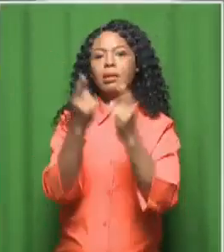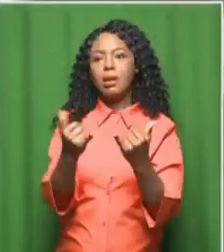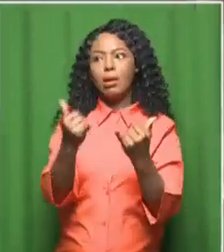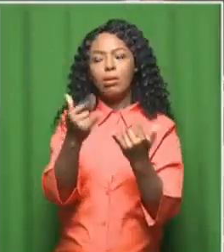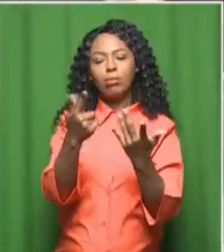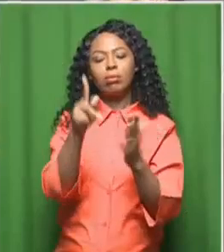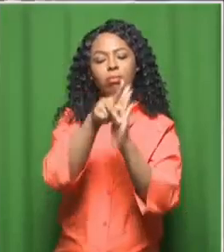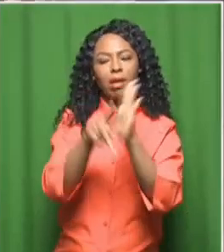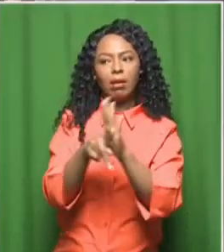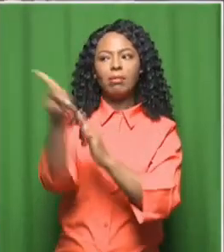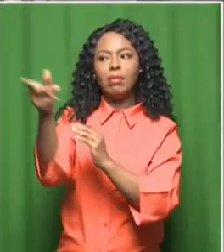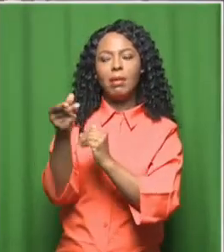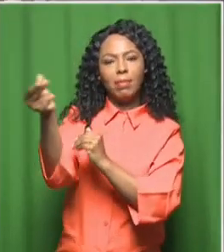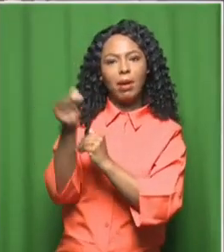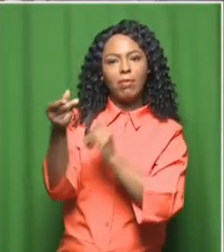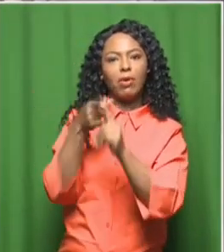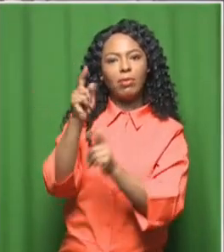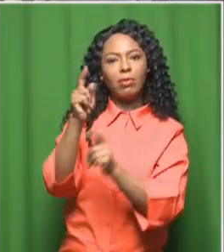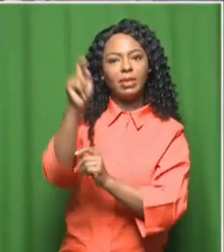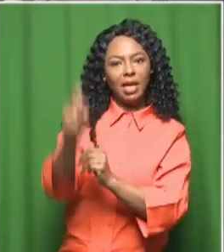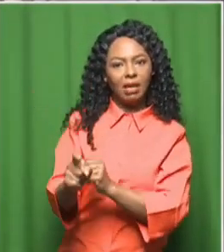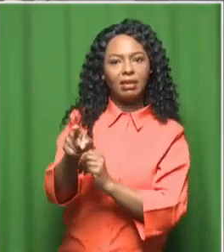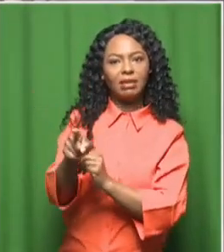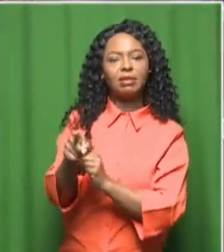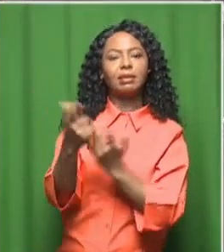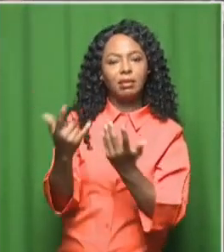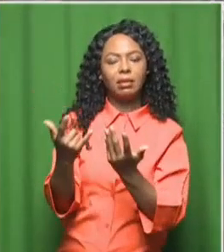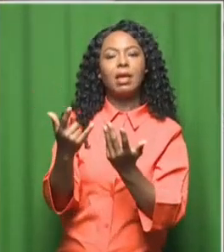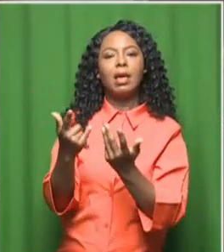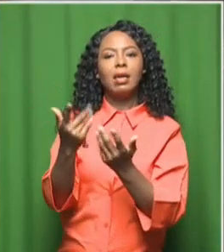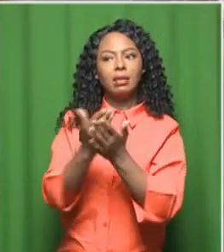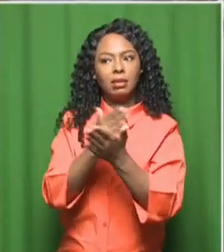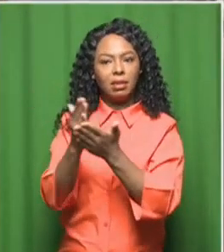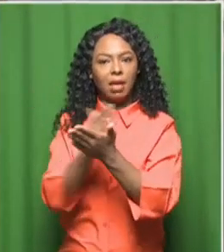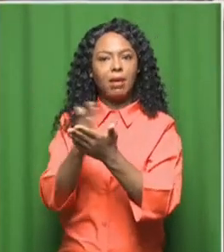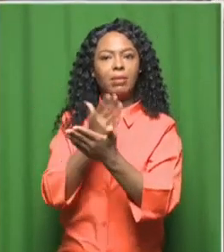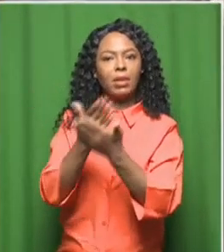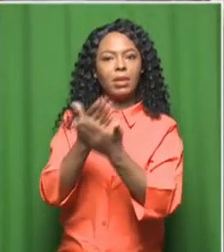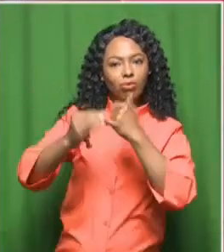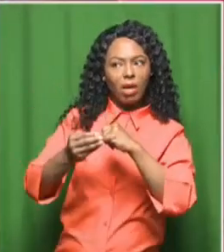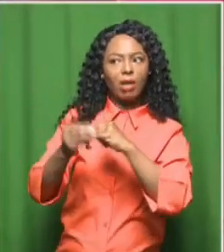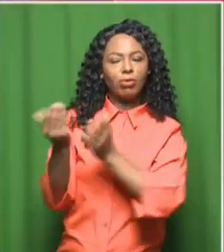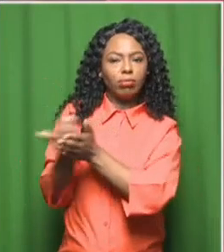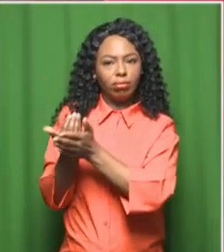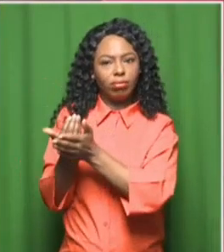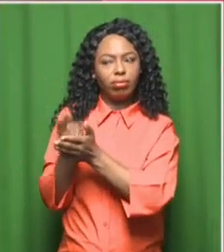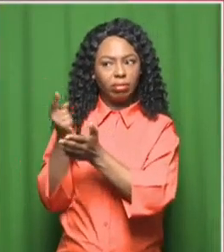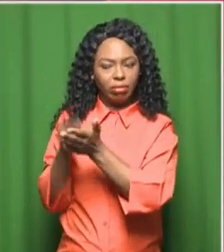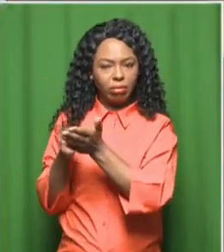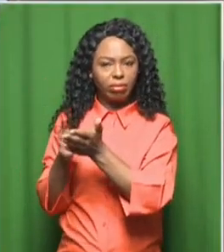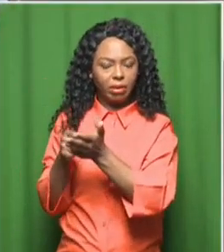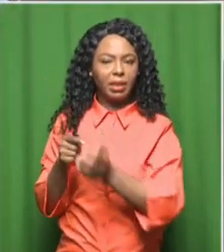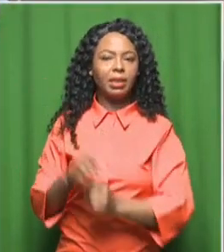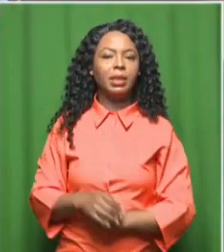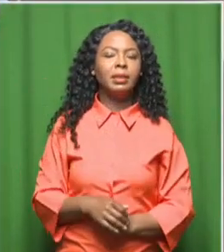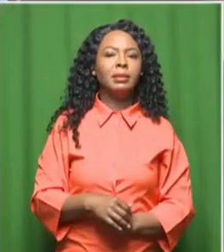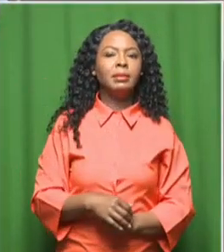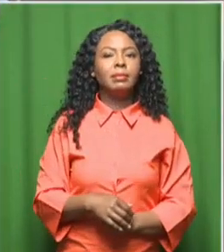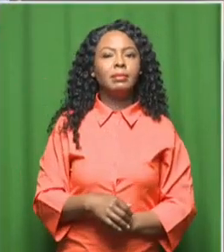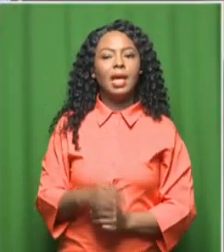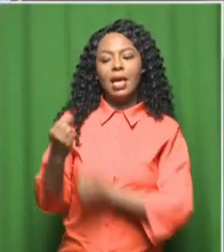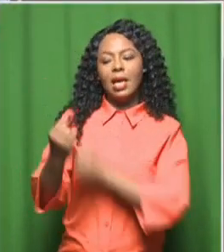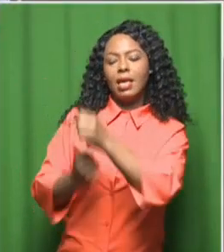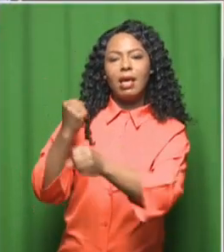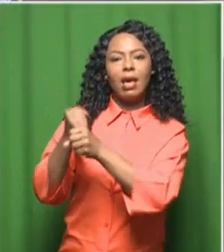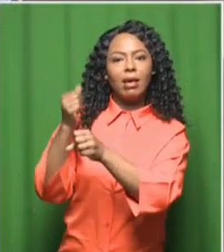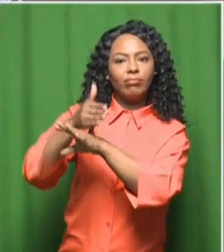economy is doing well, you kind of keep a little bit behind and save for a rainy day. Just looking back over the years, and maybe